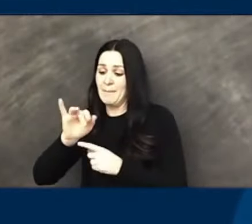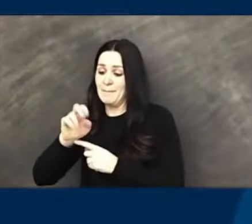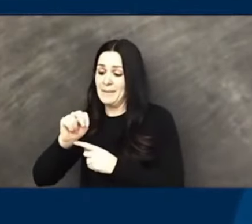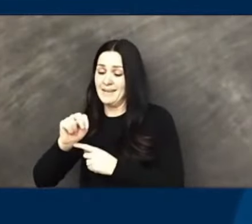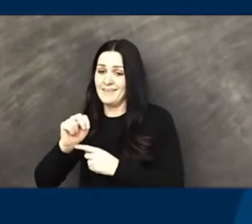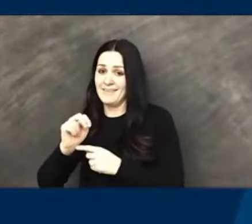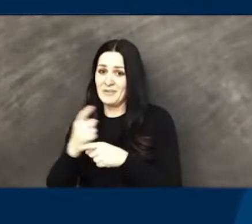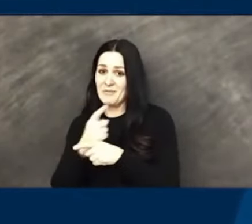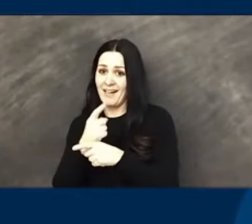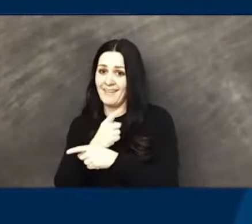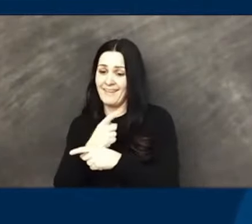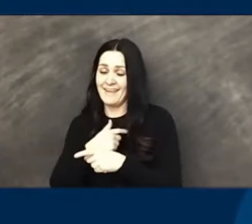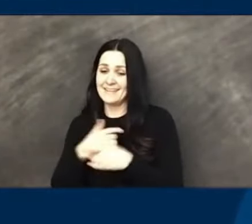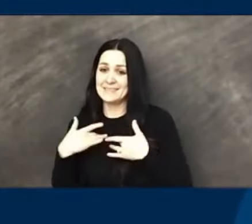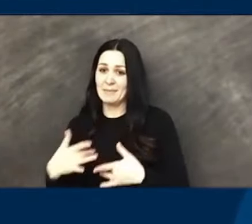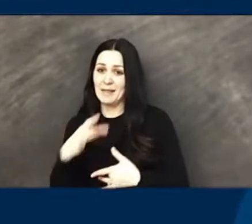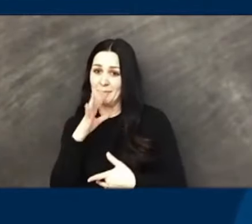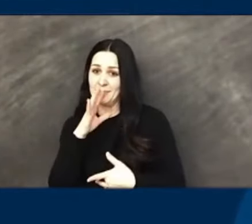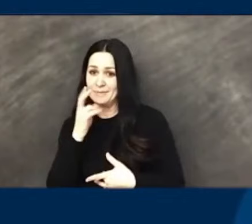I have